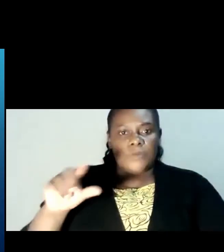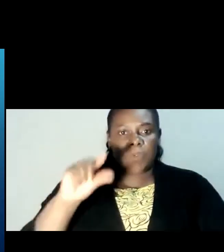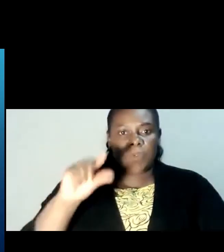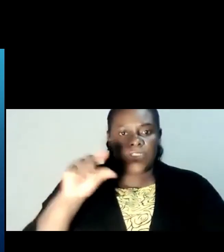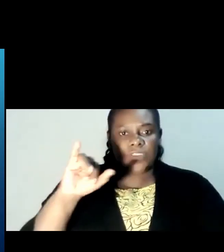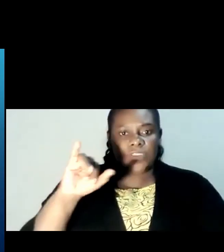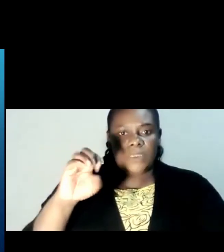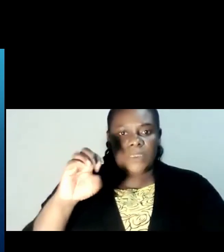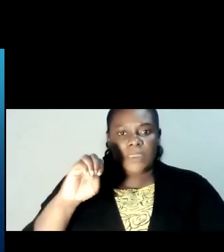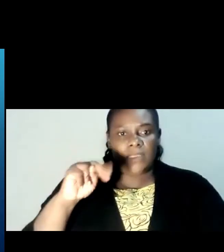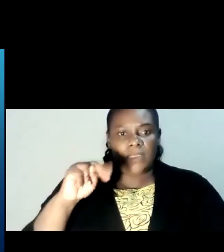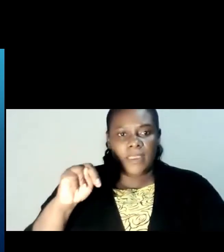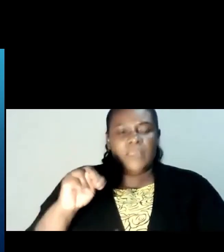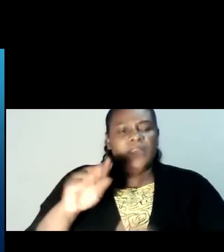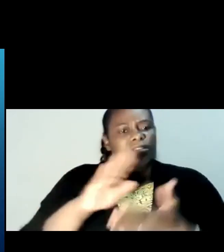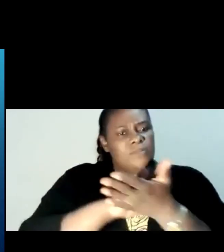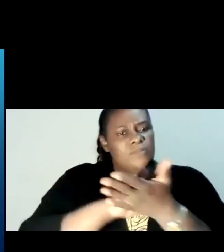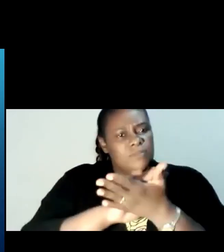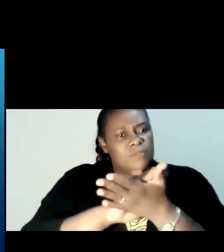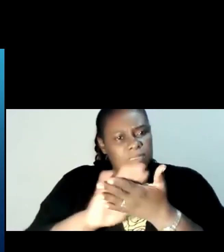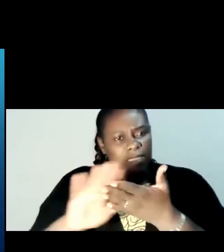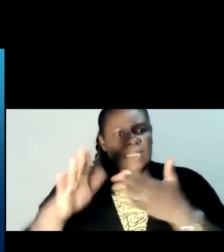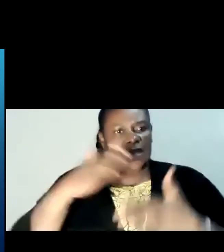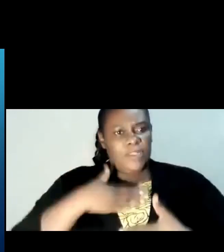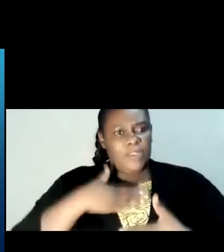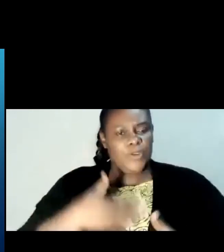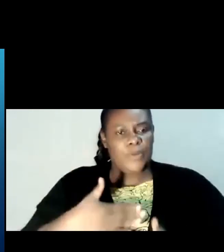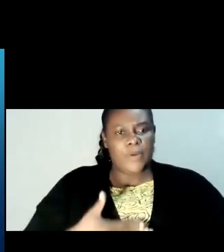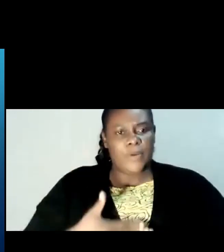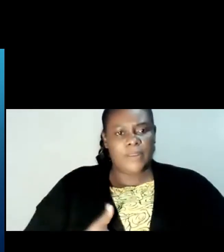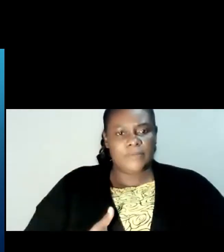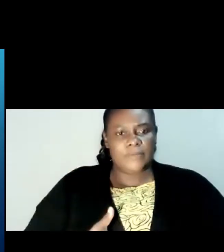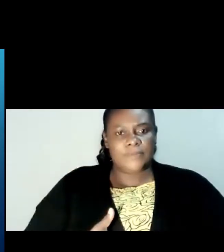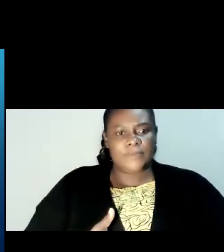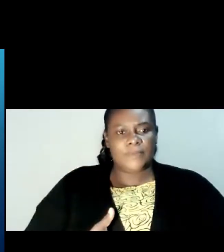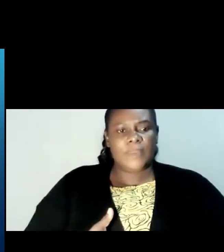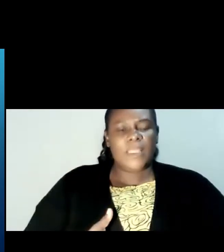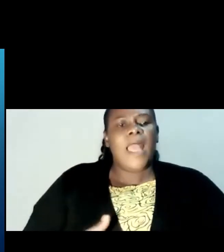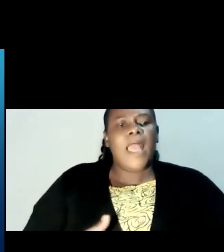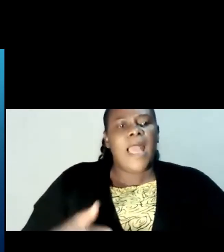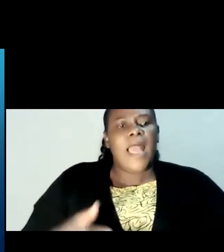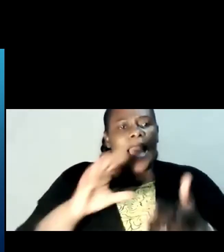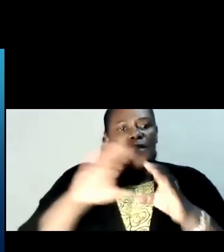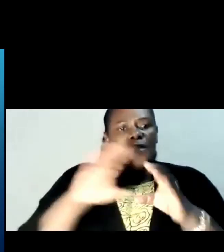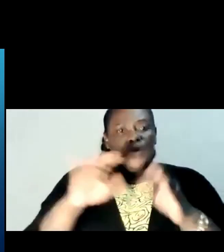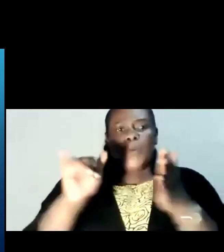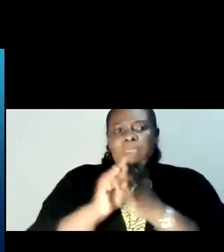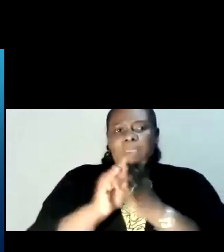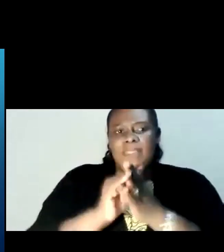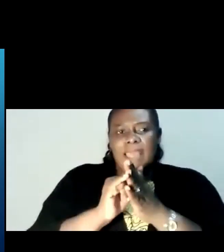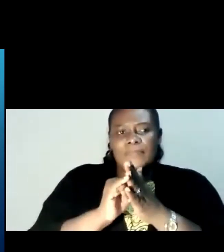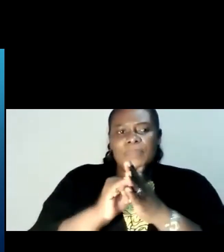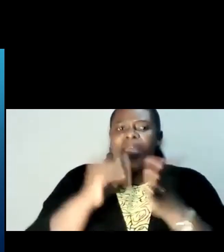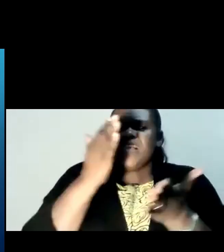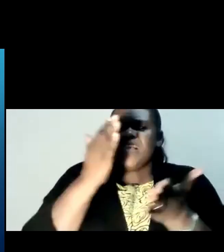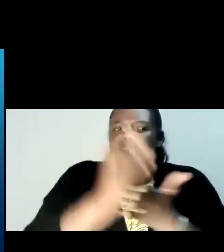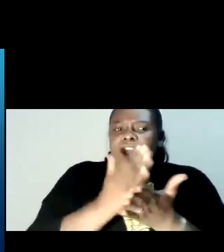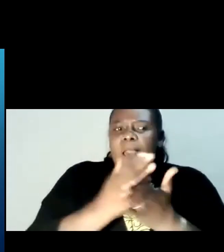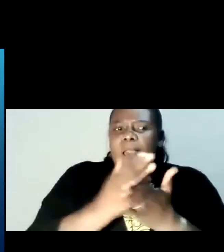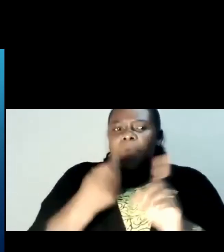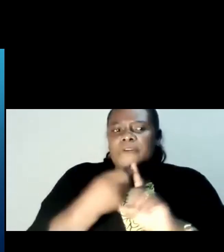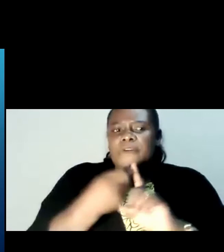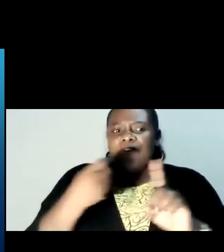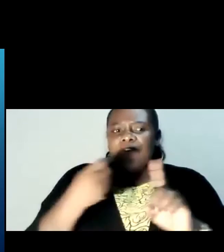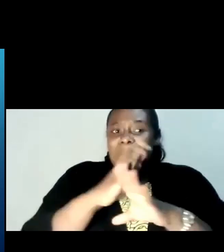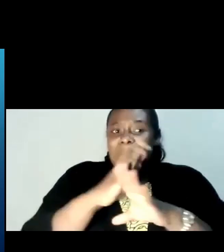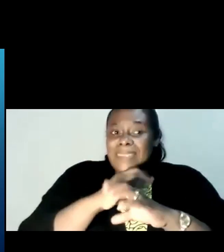to reduce the risk of getting infectious diseases. It's important to ensure that we take care of